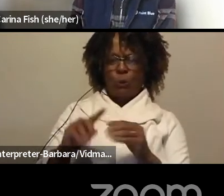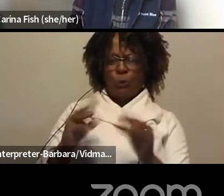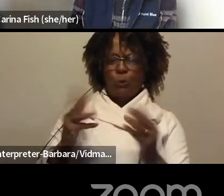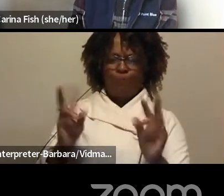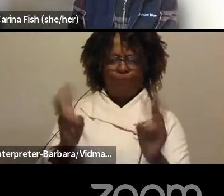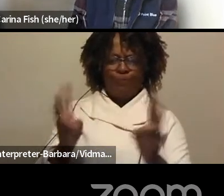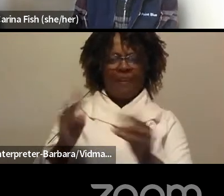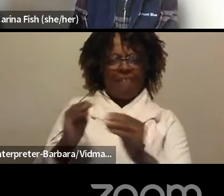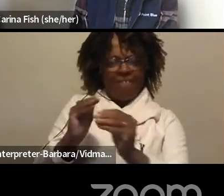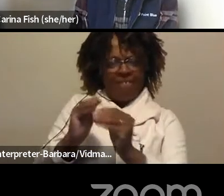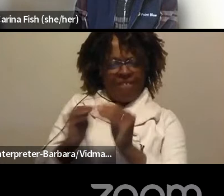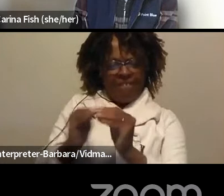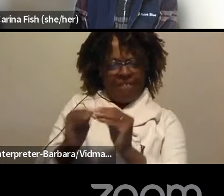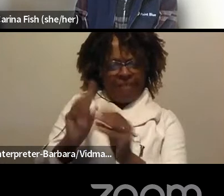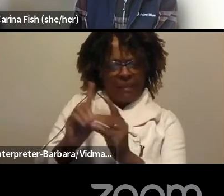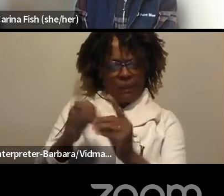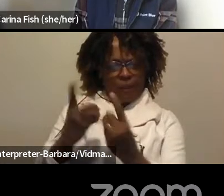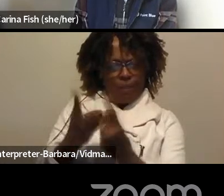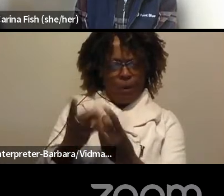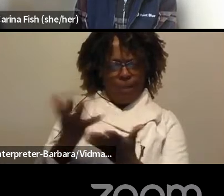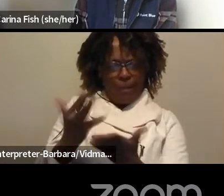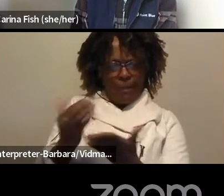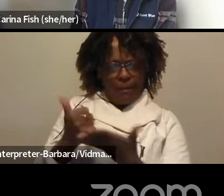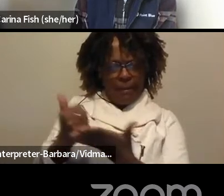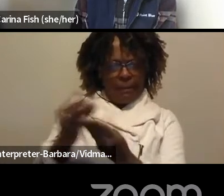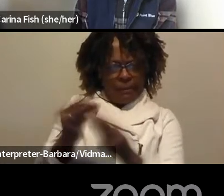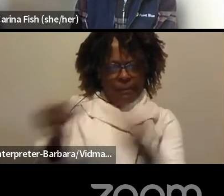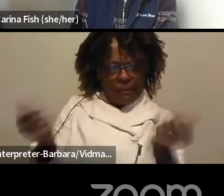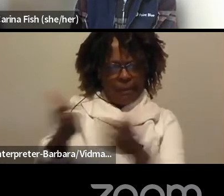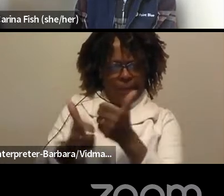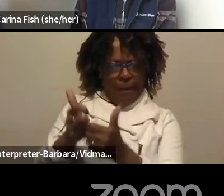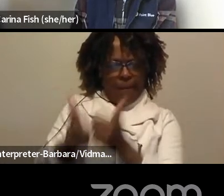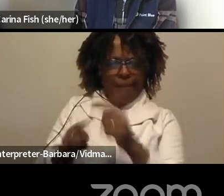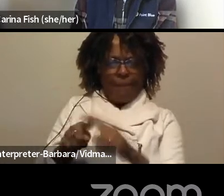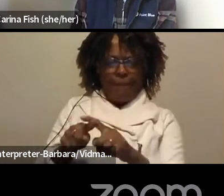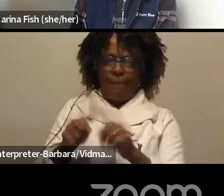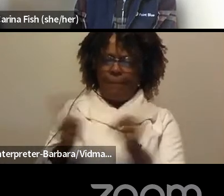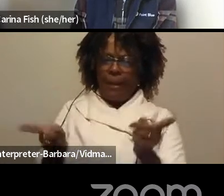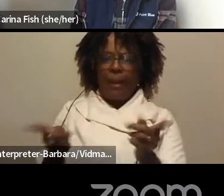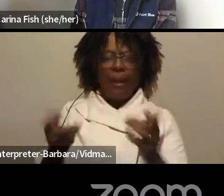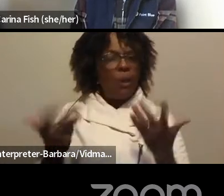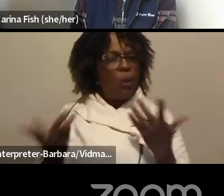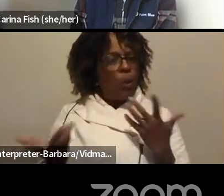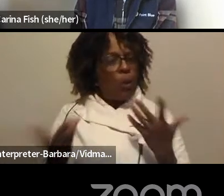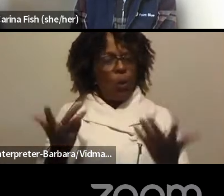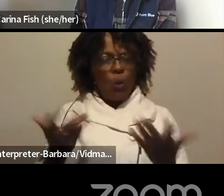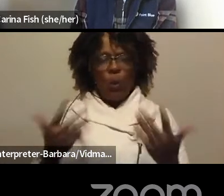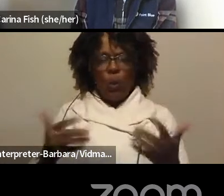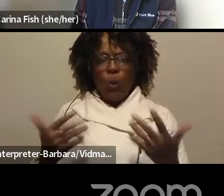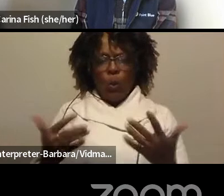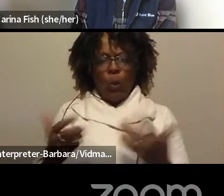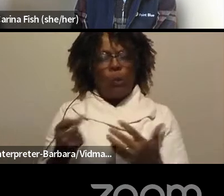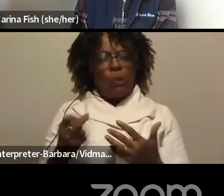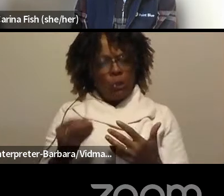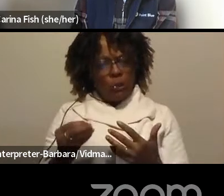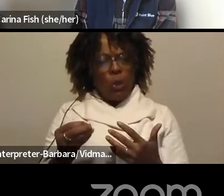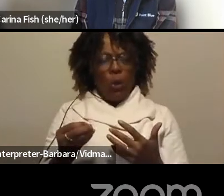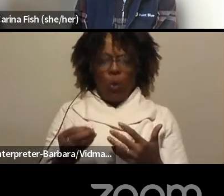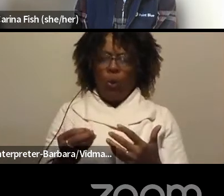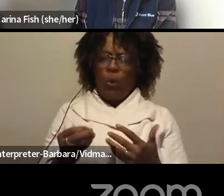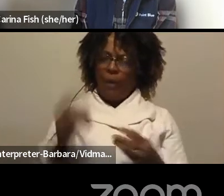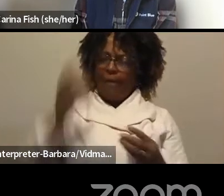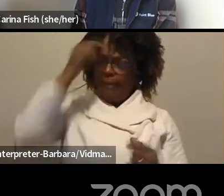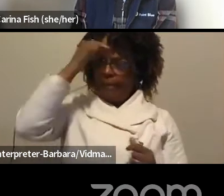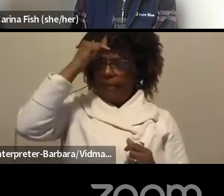kind of change somebody's mindset in a way, or but something more than the surface level. And so it becomes a thing where it's like, how much time do you want to